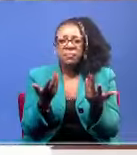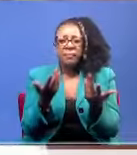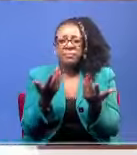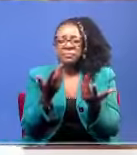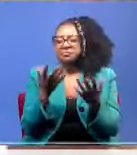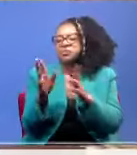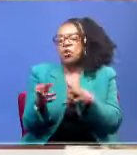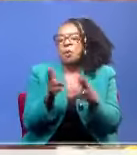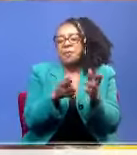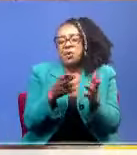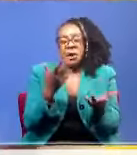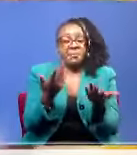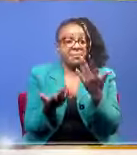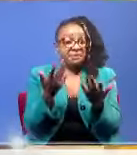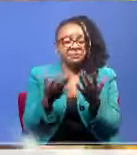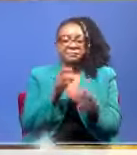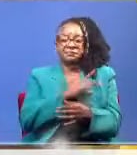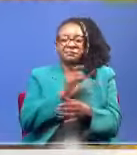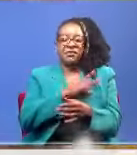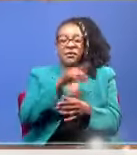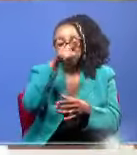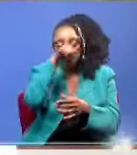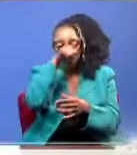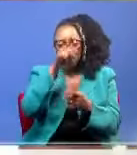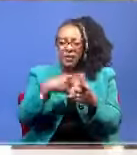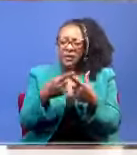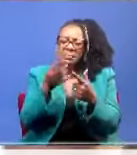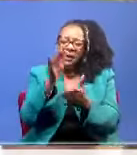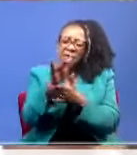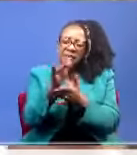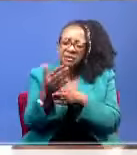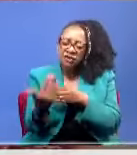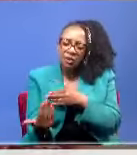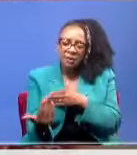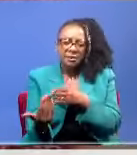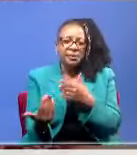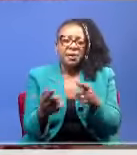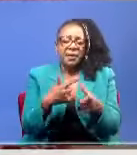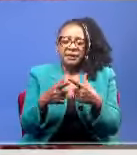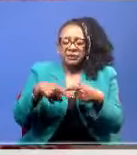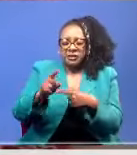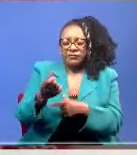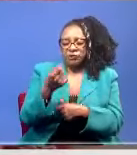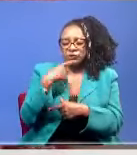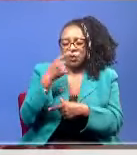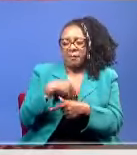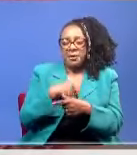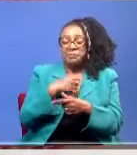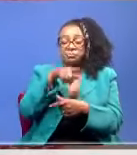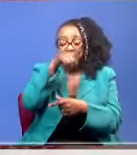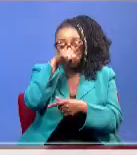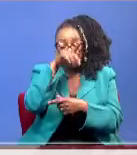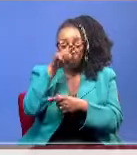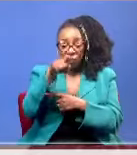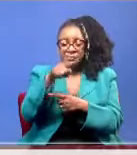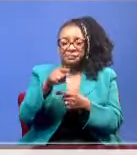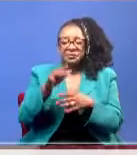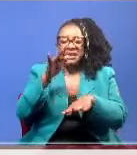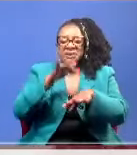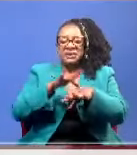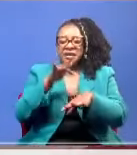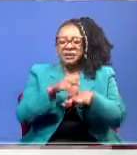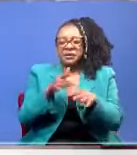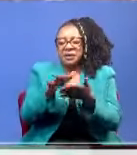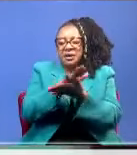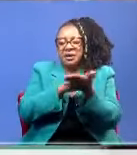cha kawaida anamuogopa mzungu. Kisha nikamuuliza mtoto, mtoto akaniambia yule mzungu alimshika sehemu zake